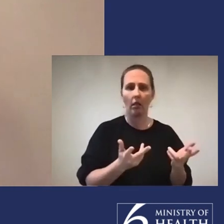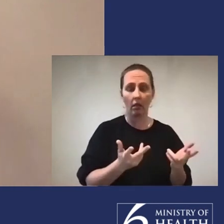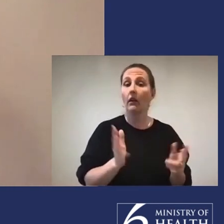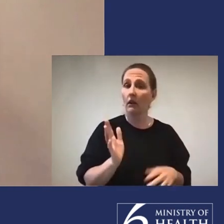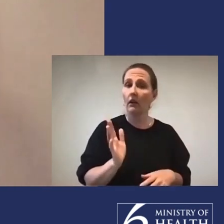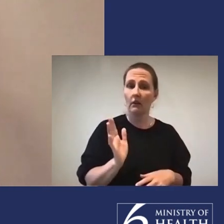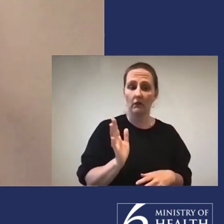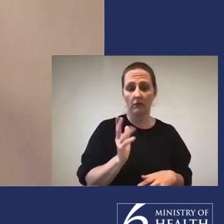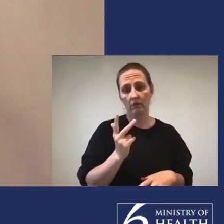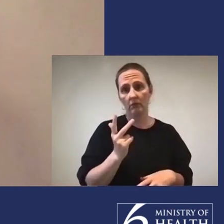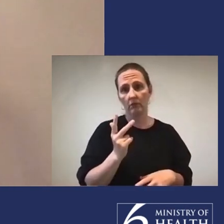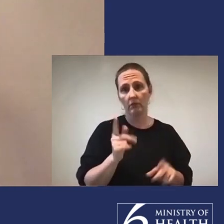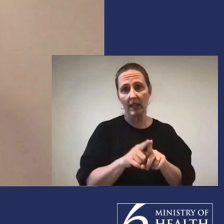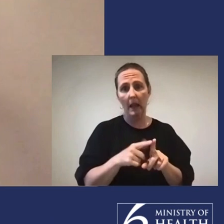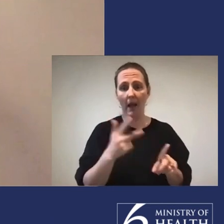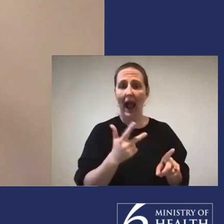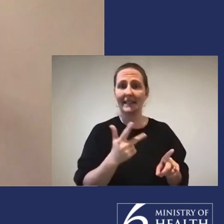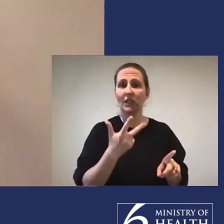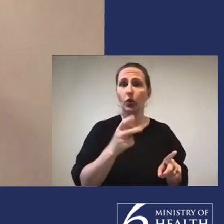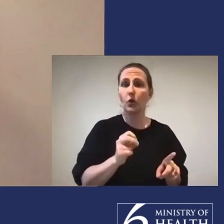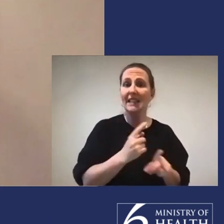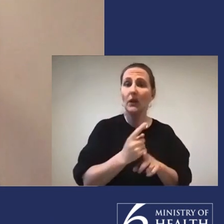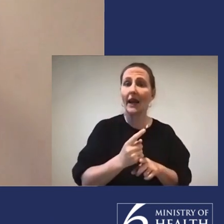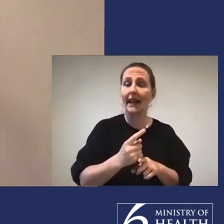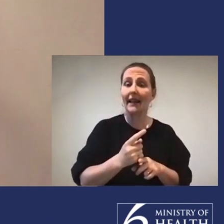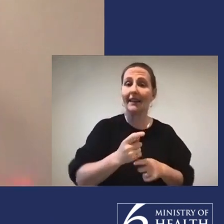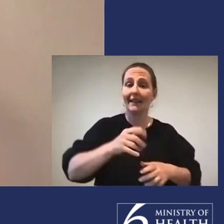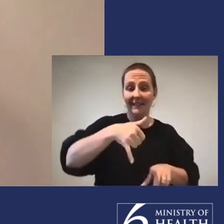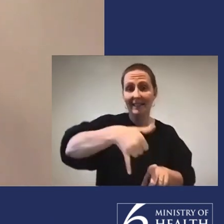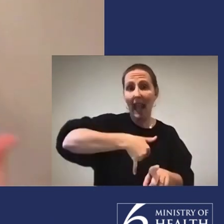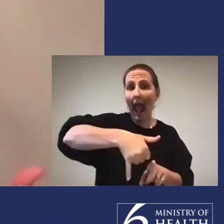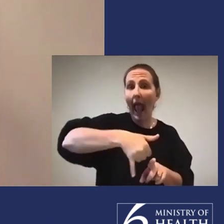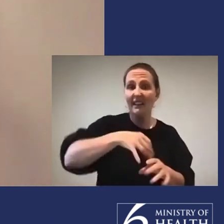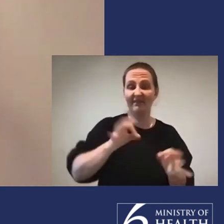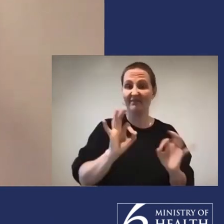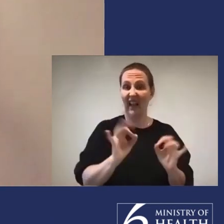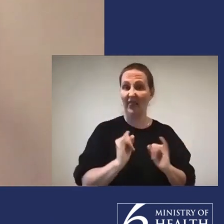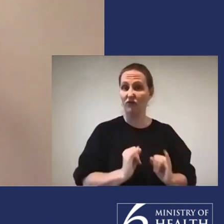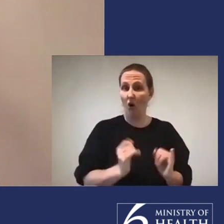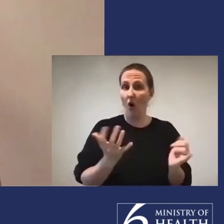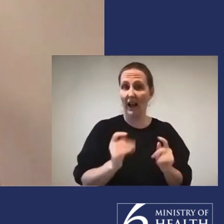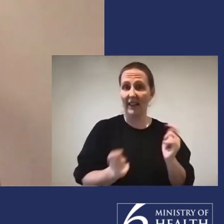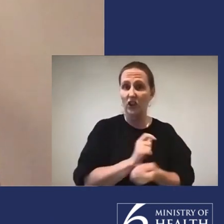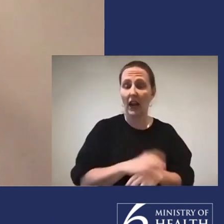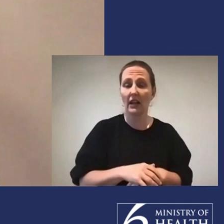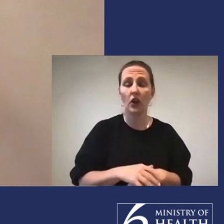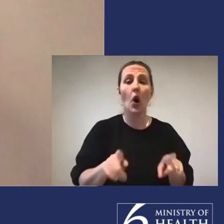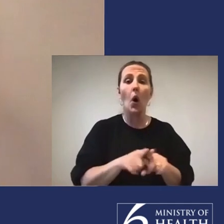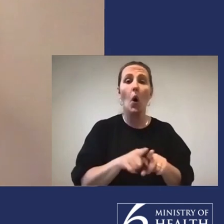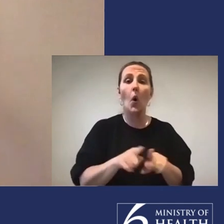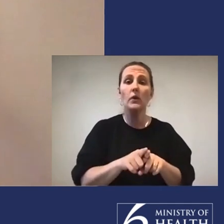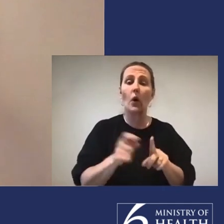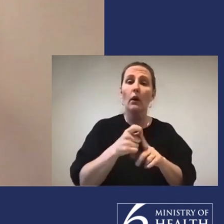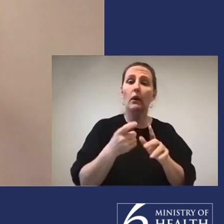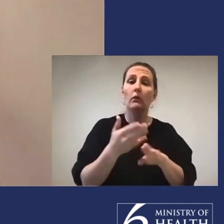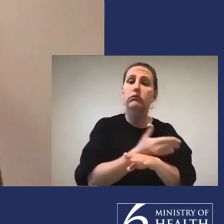that 18 to 20 week anatomy scan. We also know things like preeclampsia, diabetes, preterm birth,